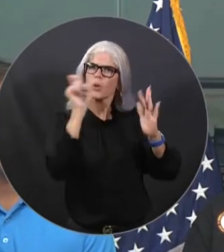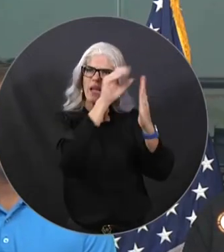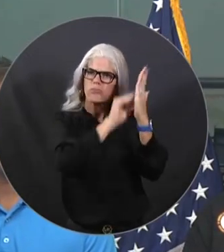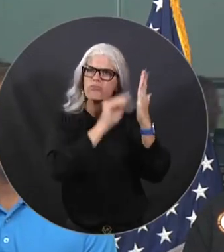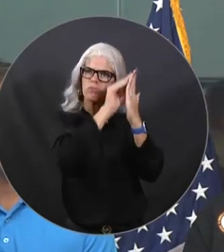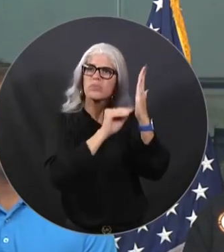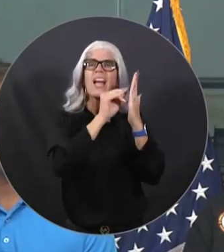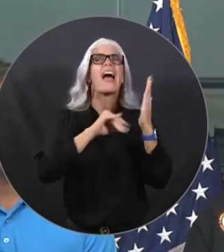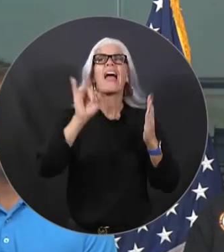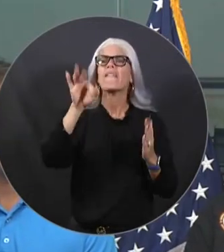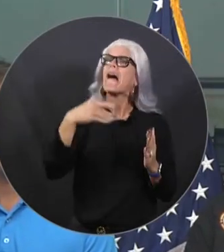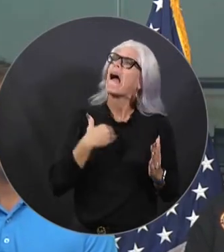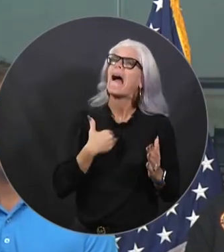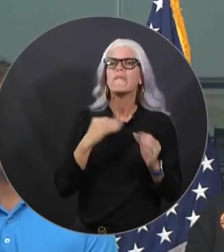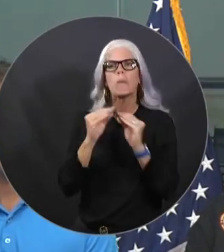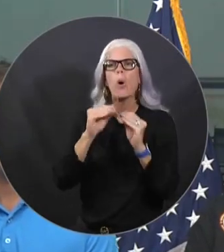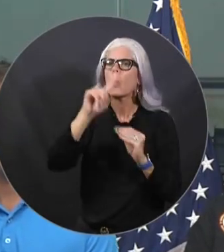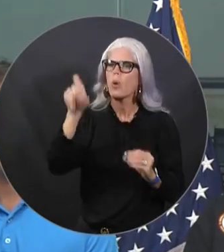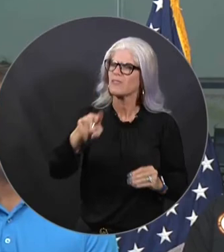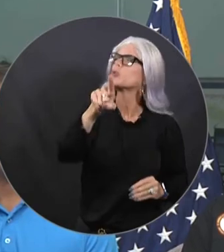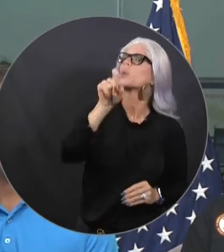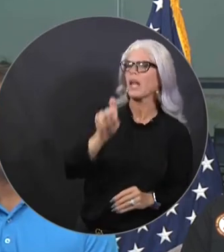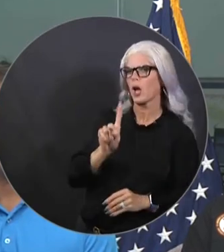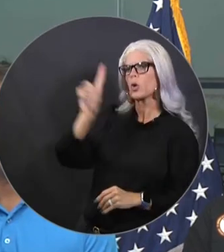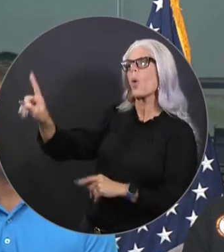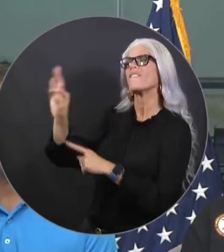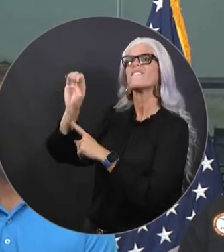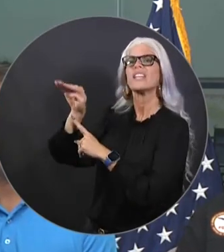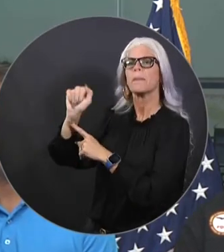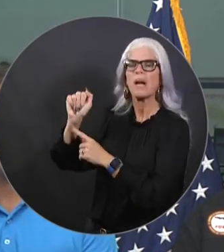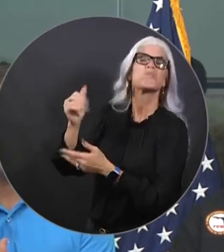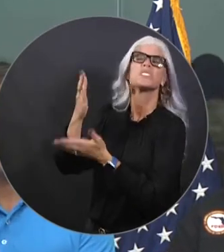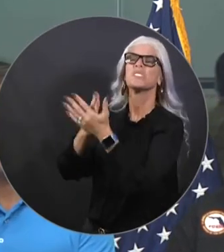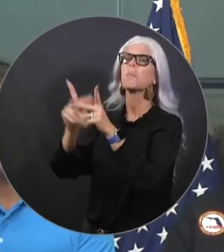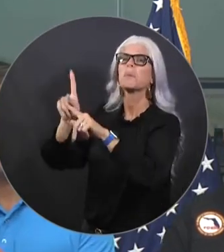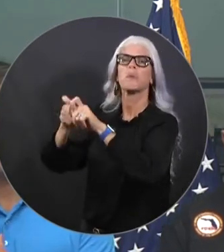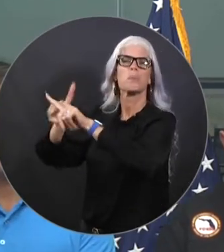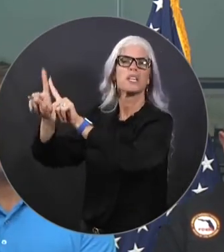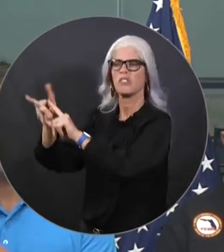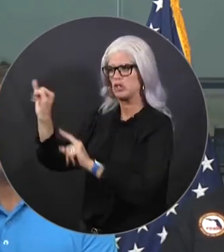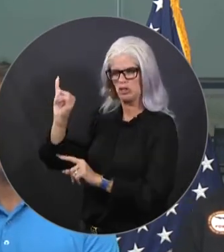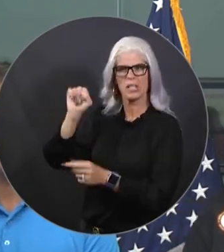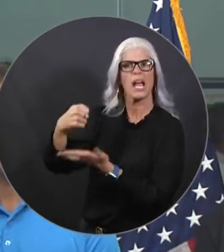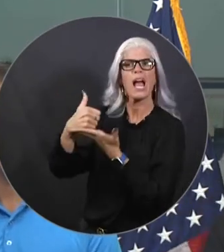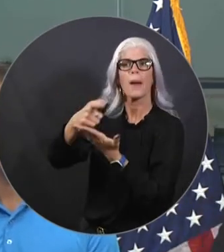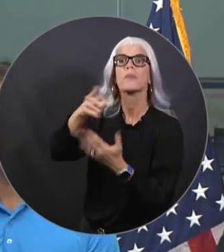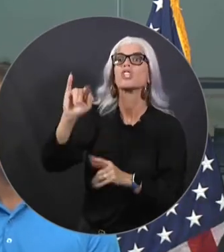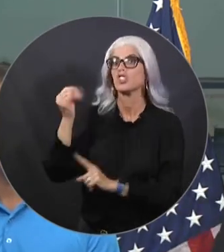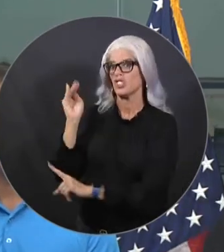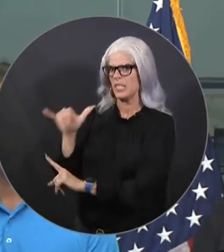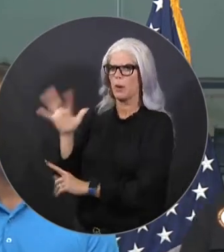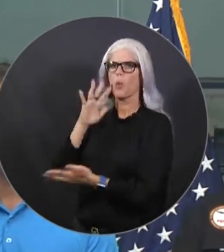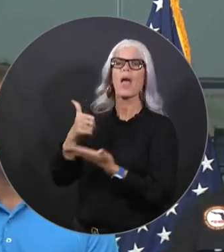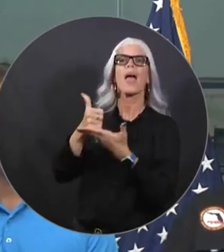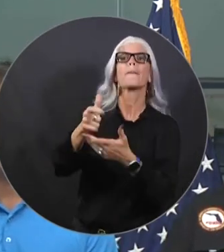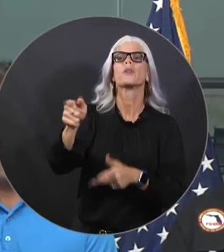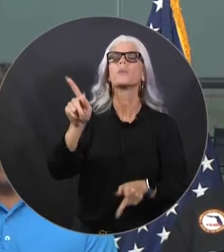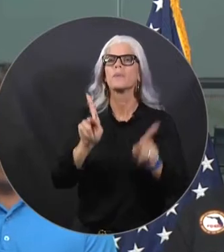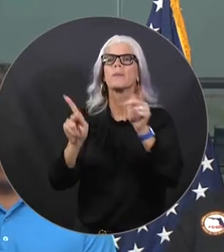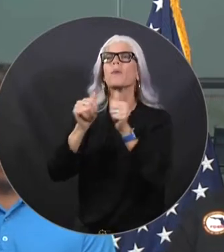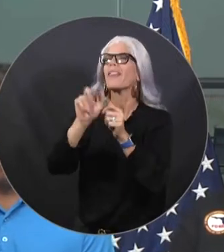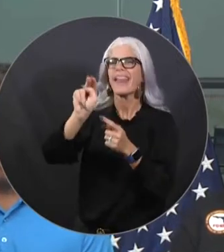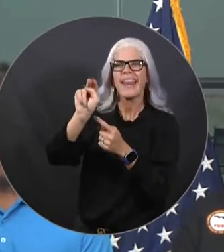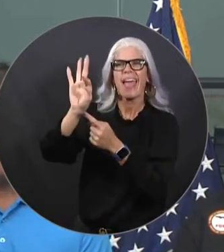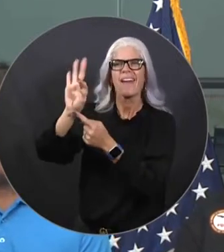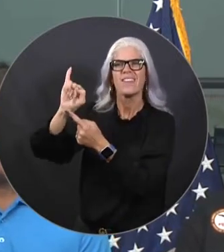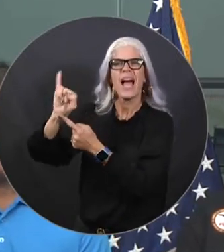from the different insurance carriers. Jimmy's also going to help people who have NFIP flood policies to be able to file those